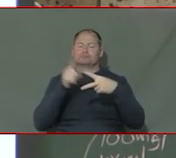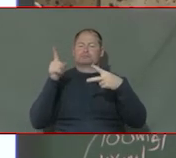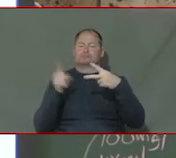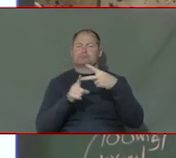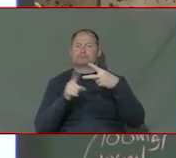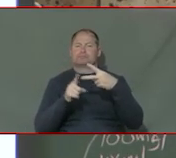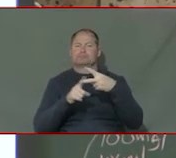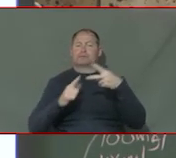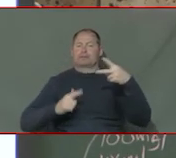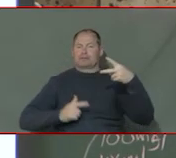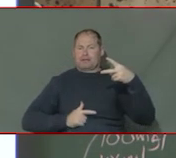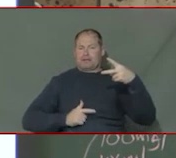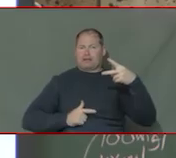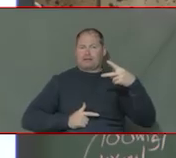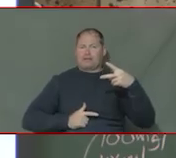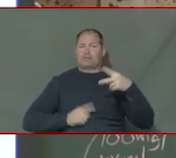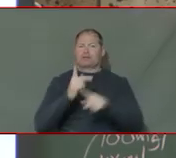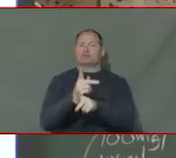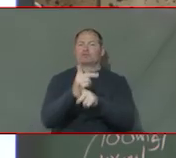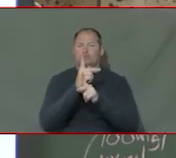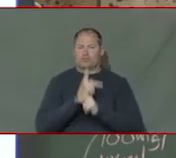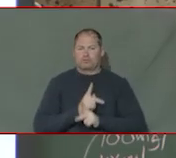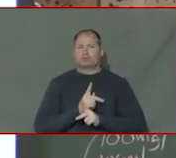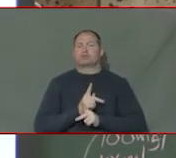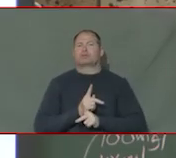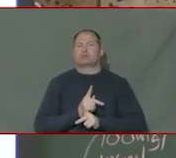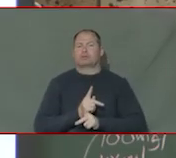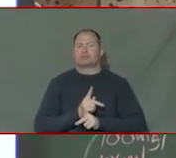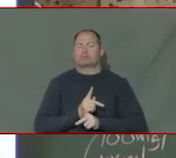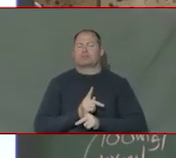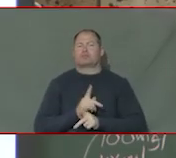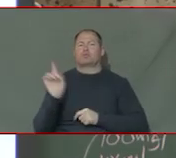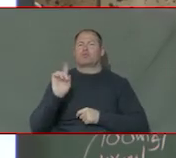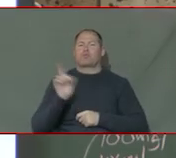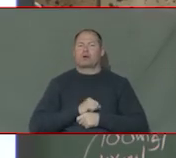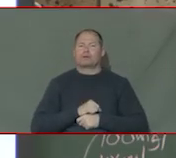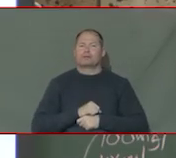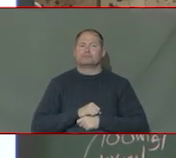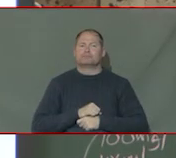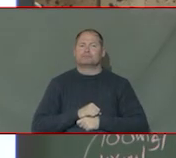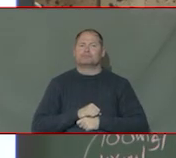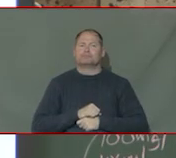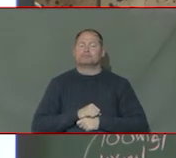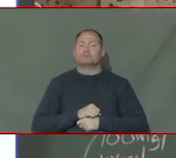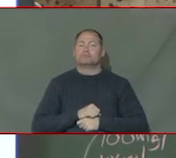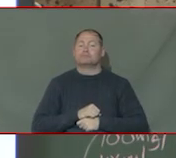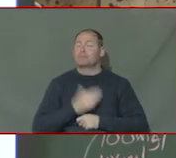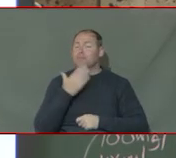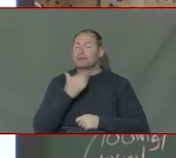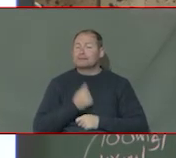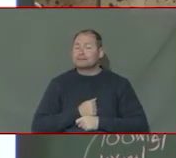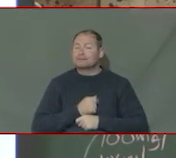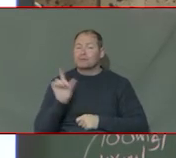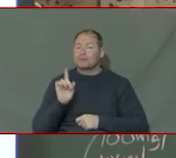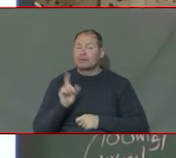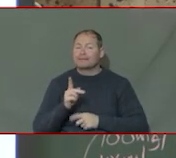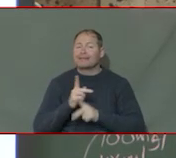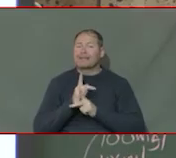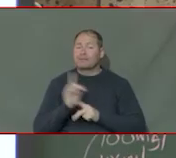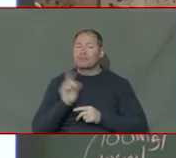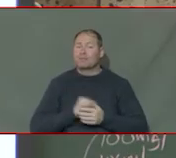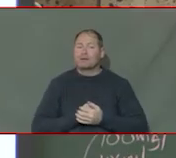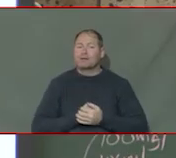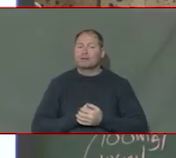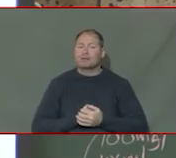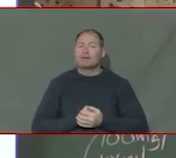and encouraged the liver to store the extra glucose as what? Please say together. With a